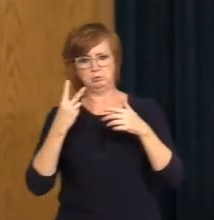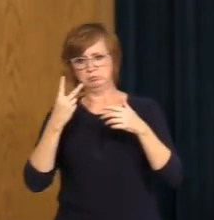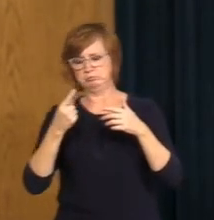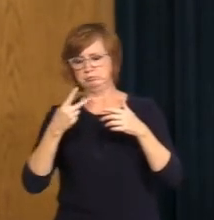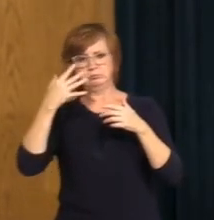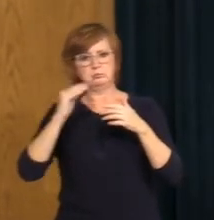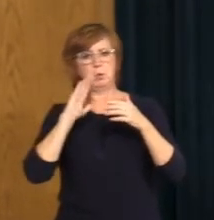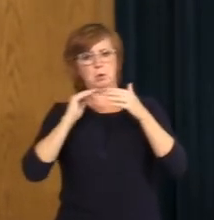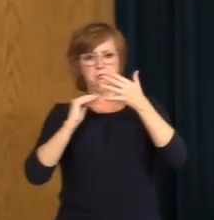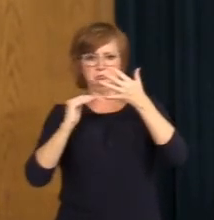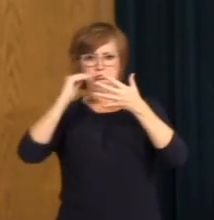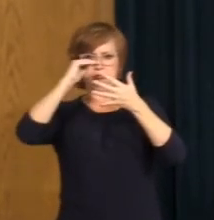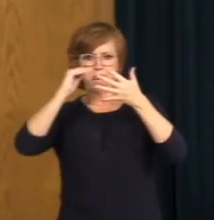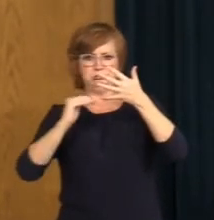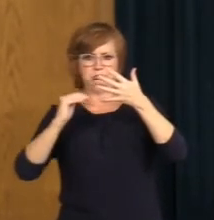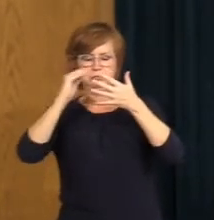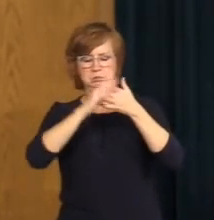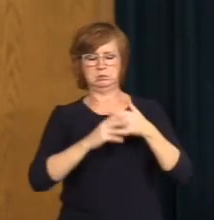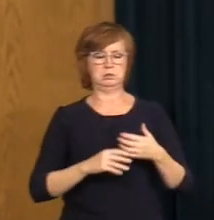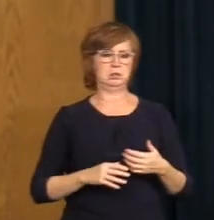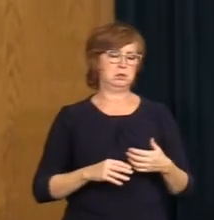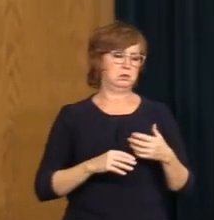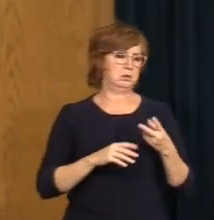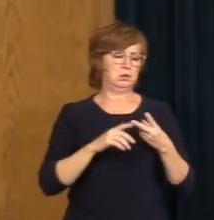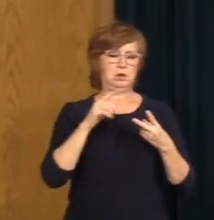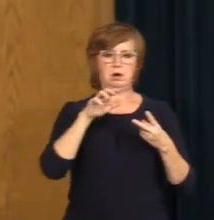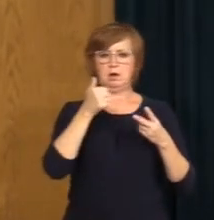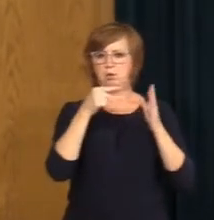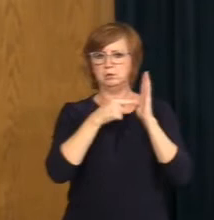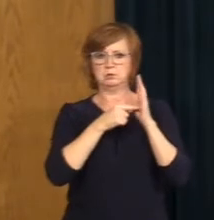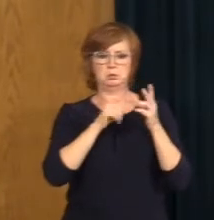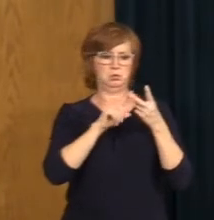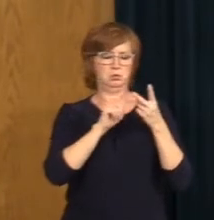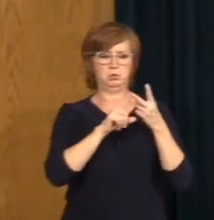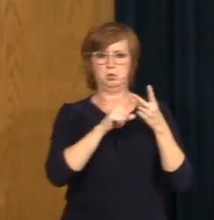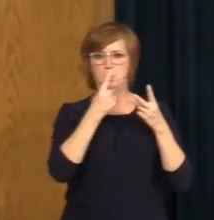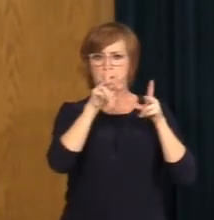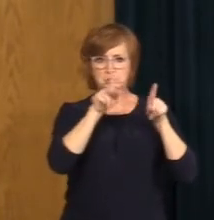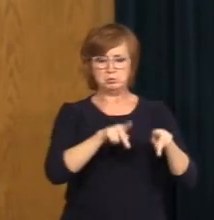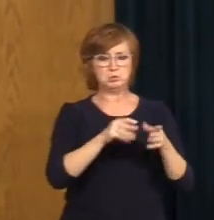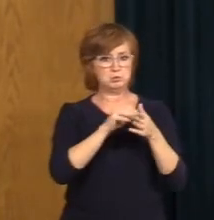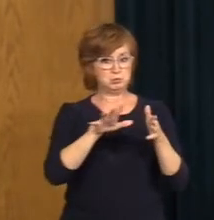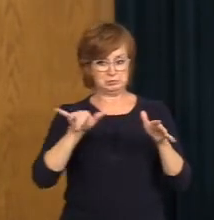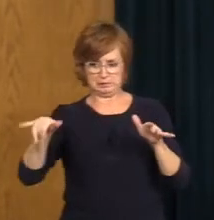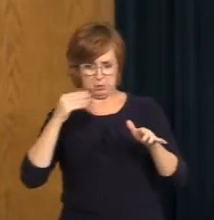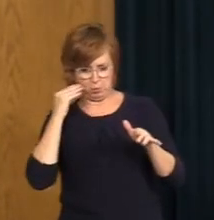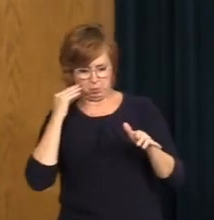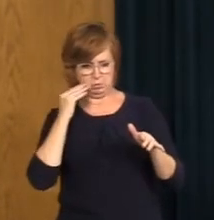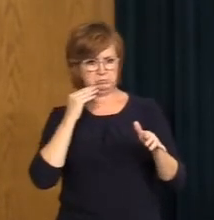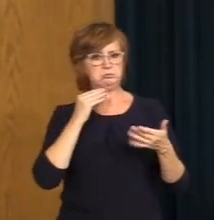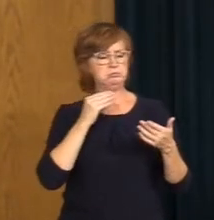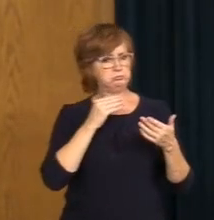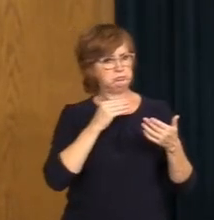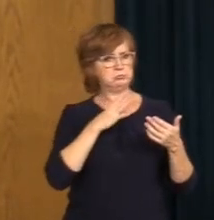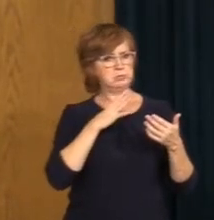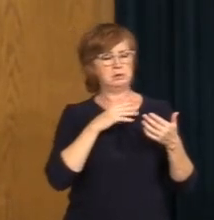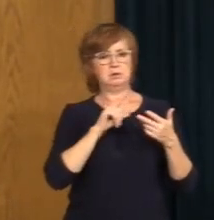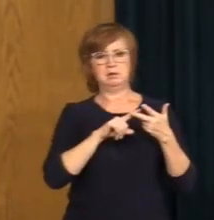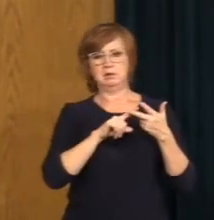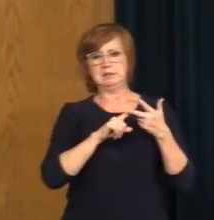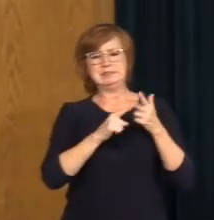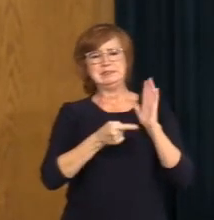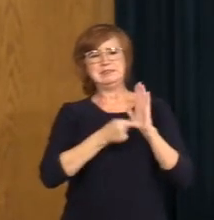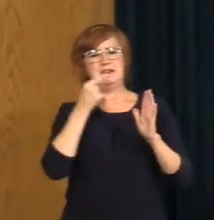instances where a student stays home, like for the vast majority of schools, and a few close contacts stay home. There may be situations where the whole class